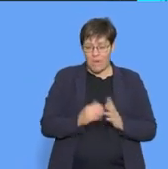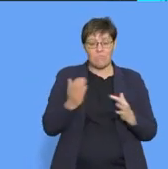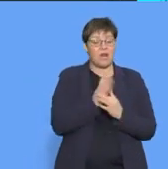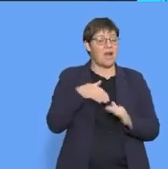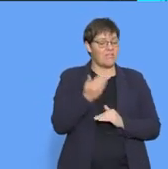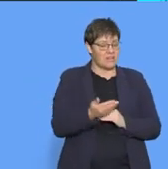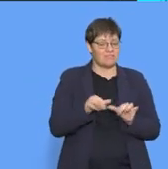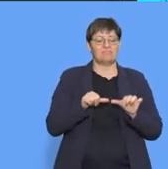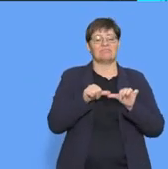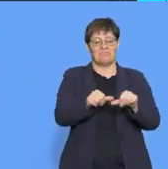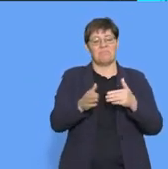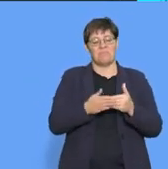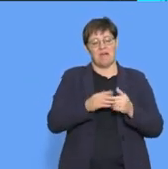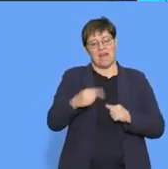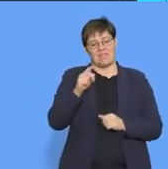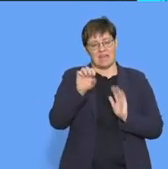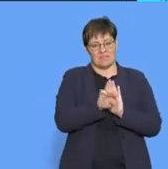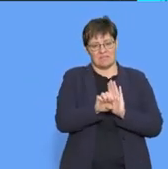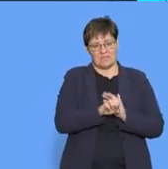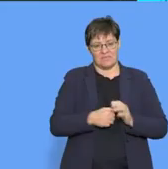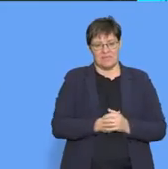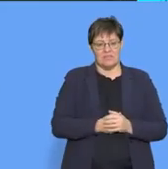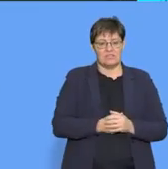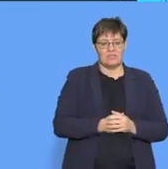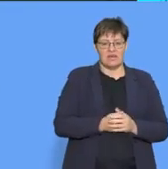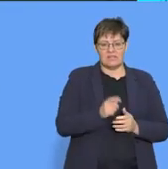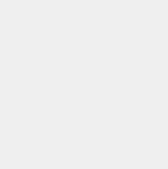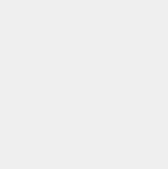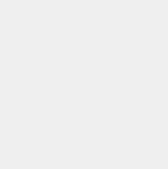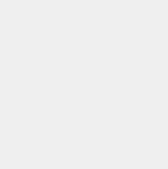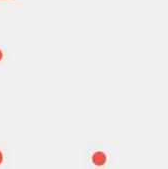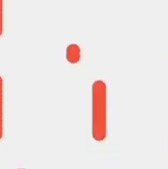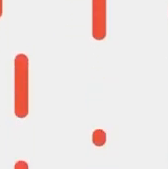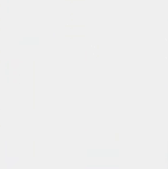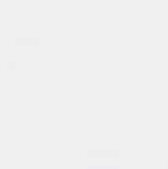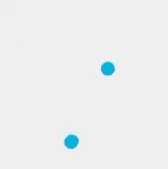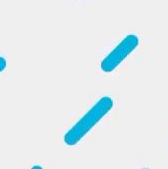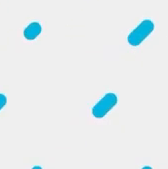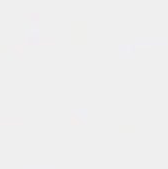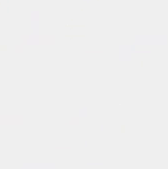Join us after the break, where we will continue with another example.